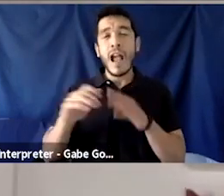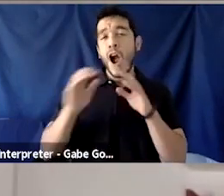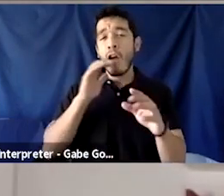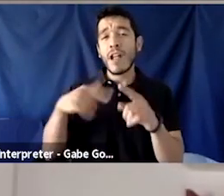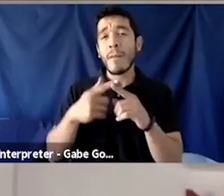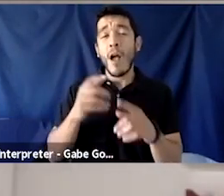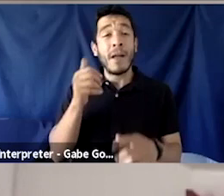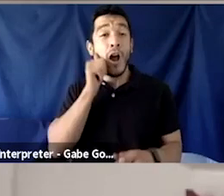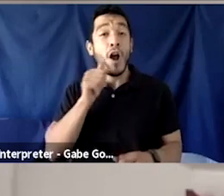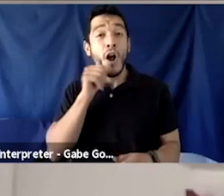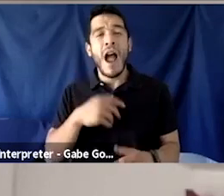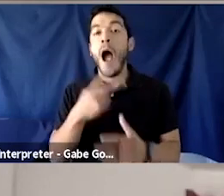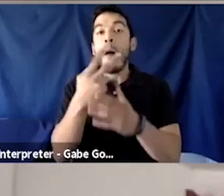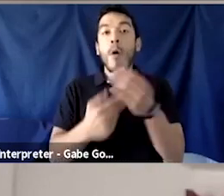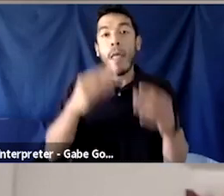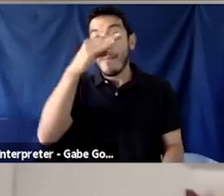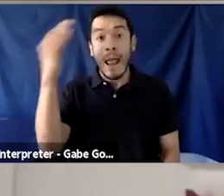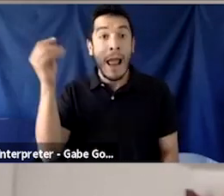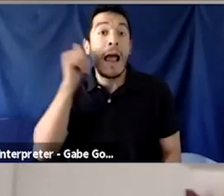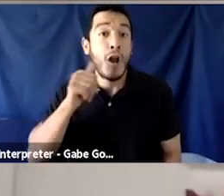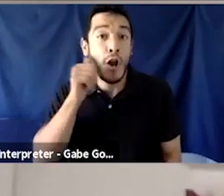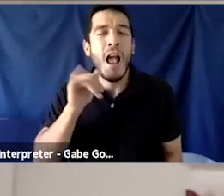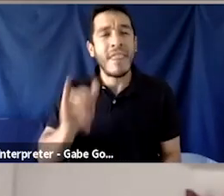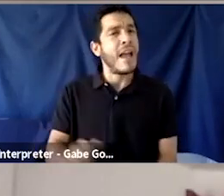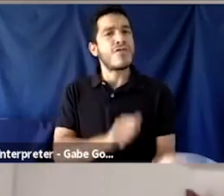I'm both Black and a girl changes my experience, that